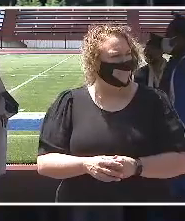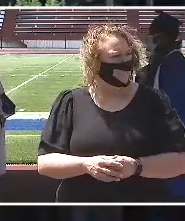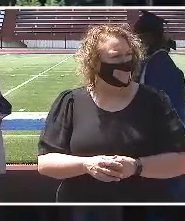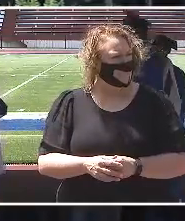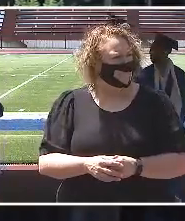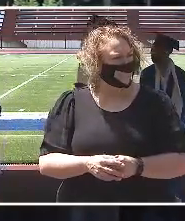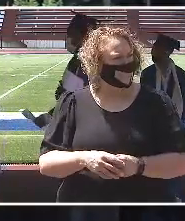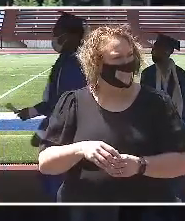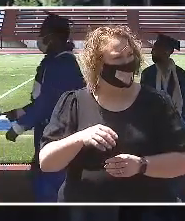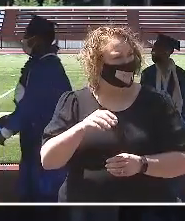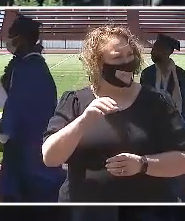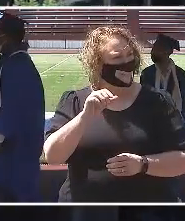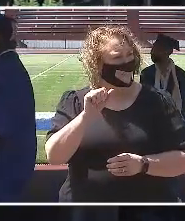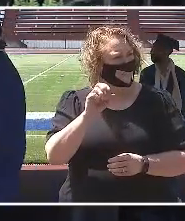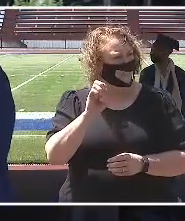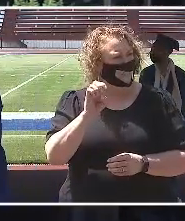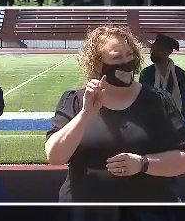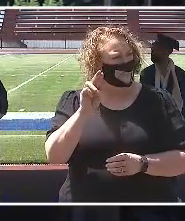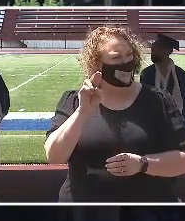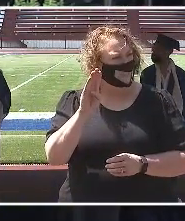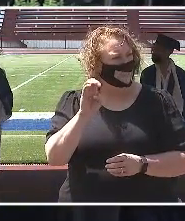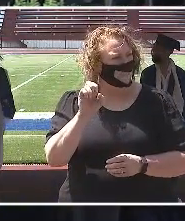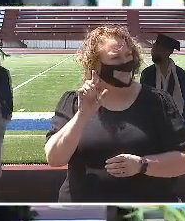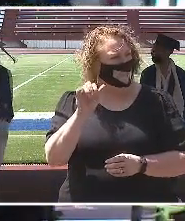Angel Alvear.